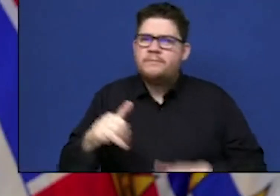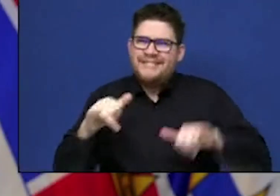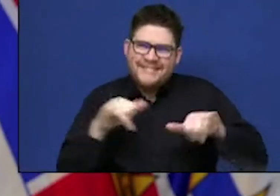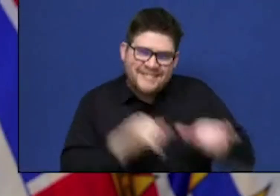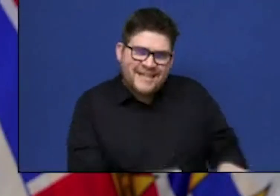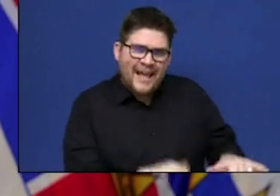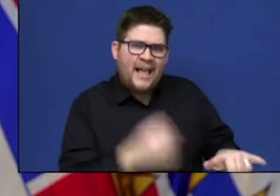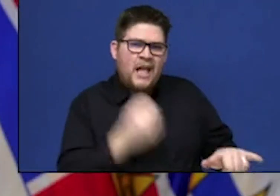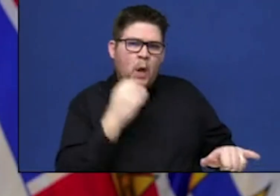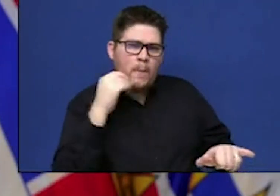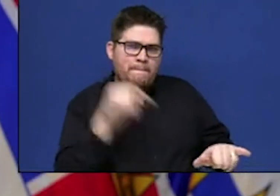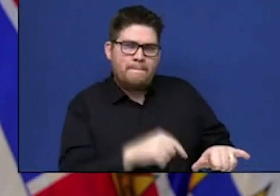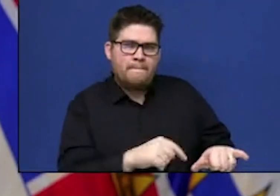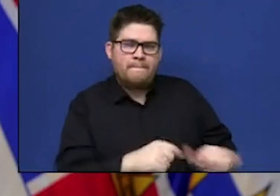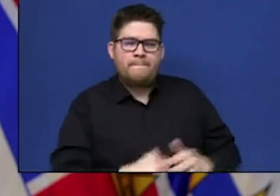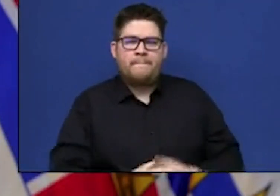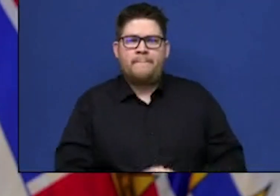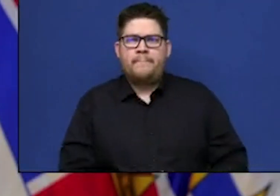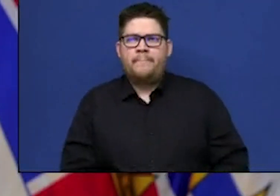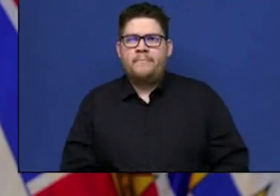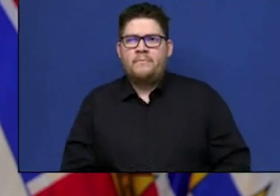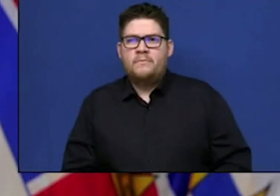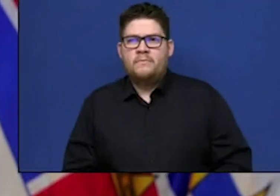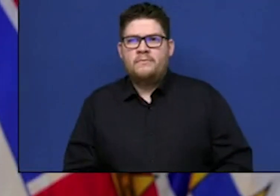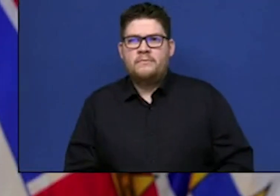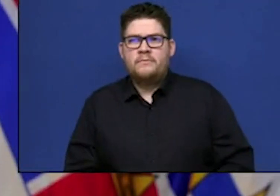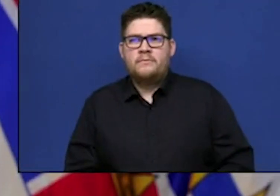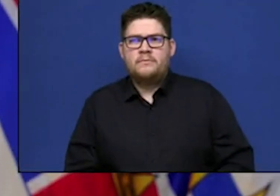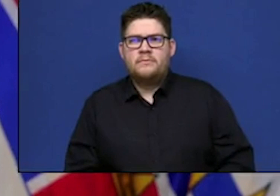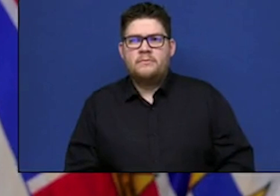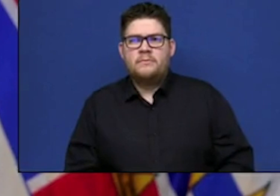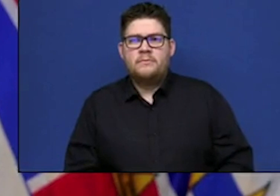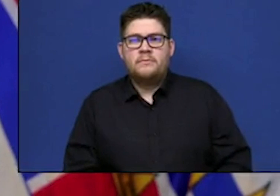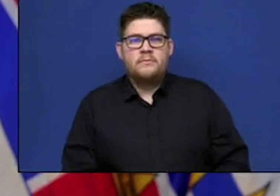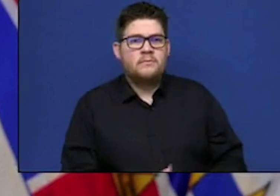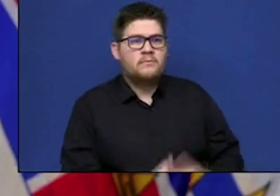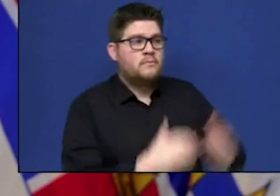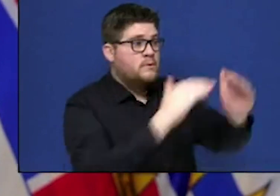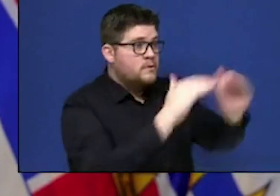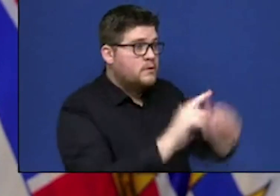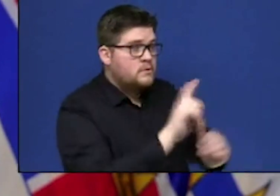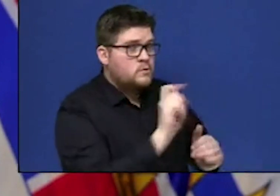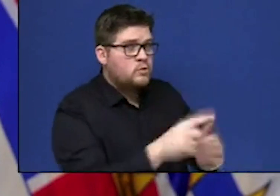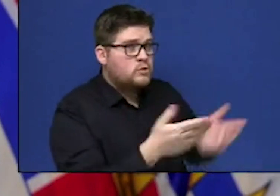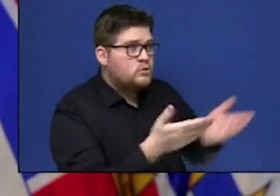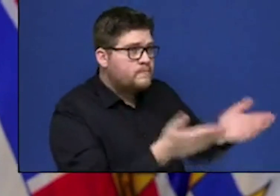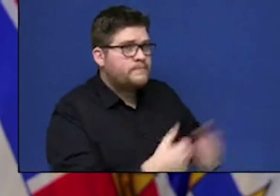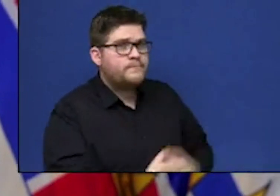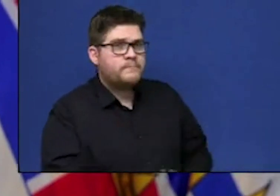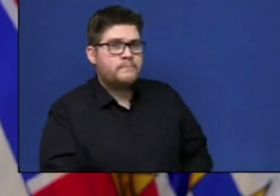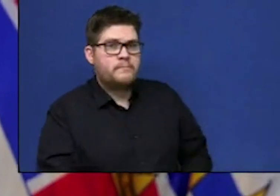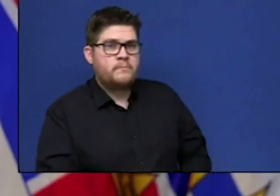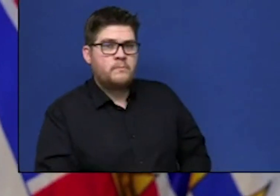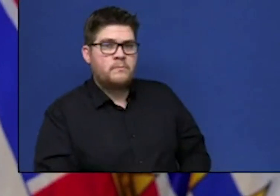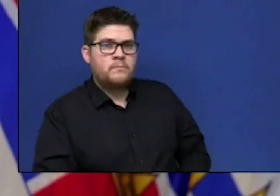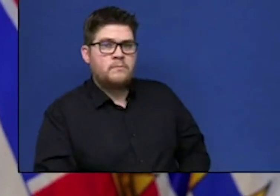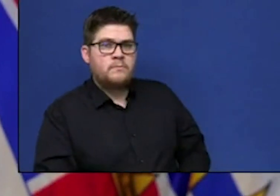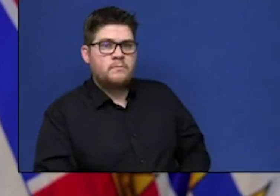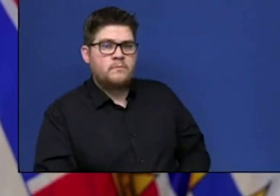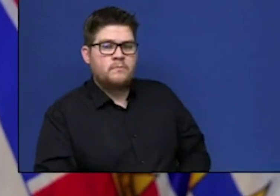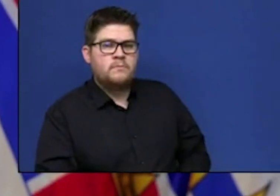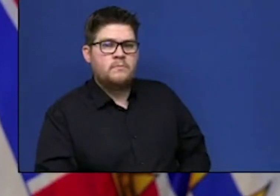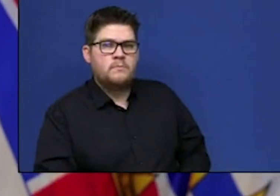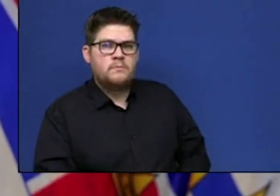Dr. Henry, I'd like to ask about first travel, and this may be for Premier Horgan as well. Is this the same advice as